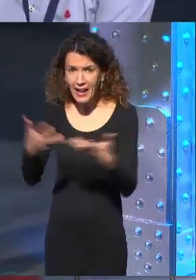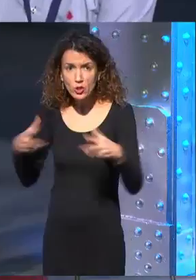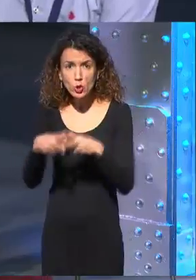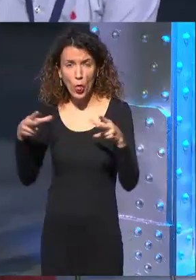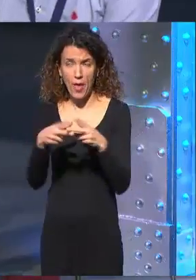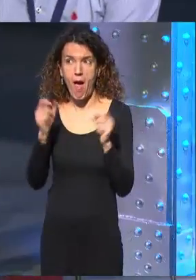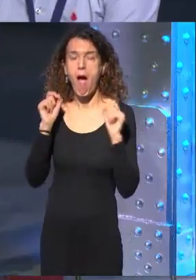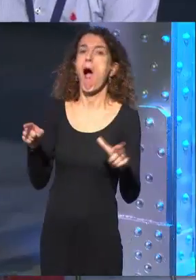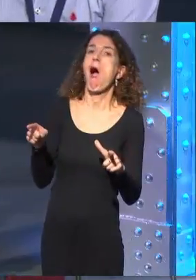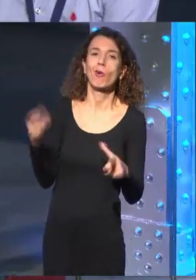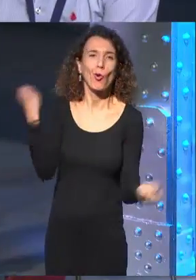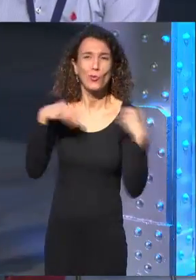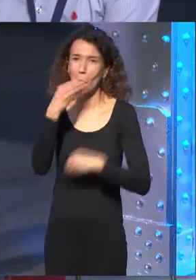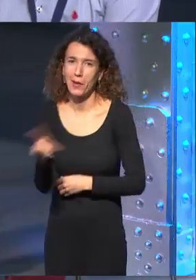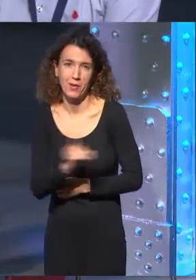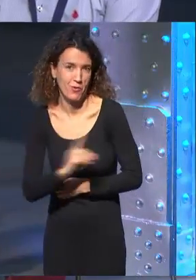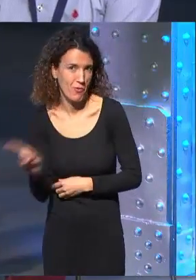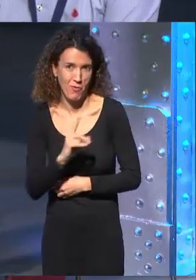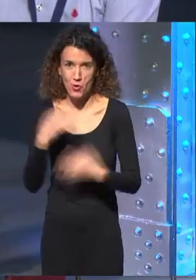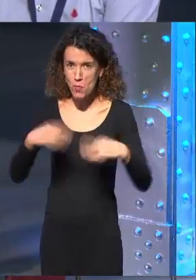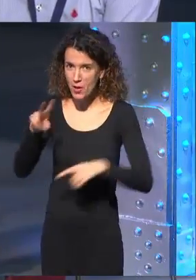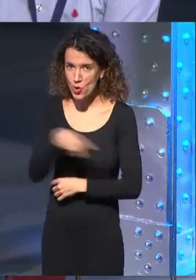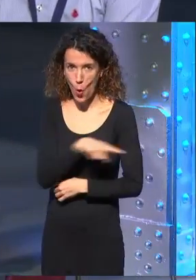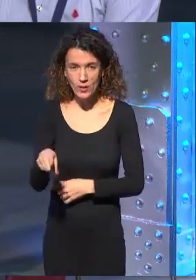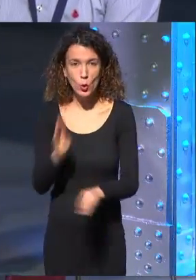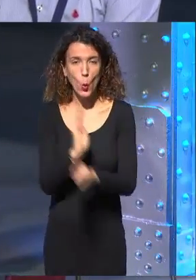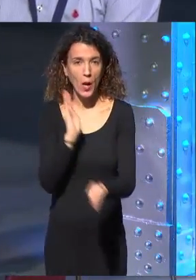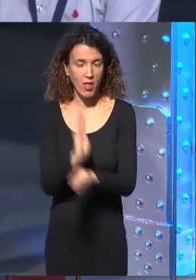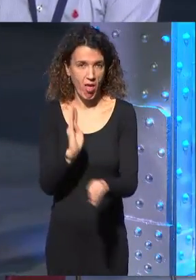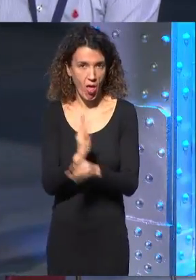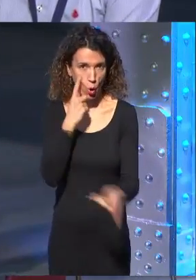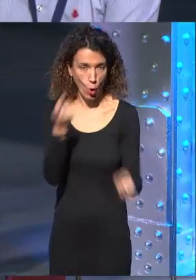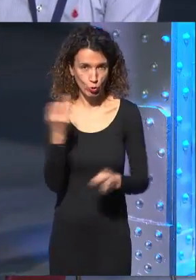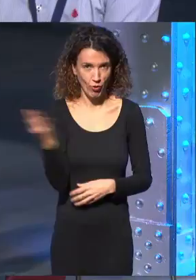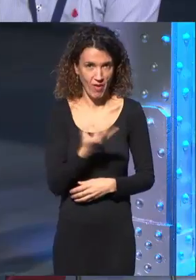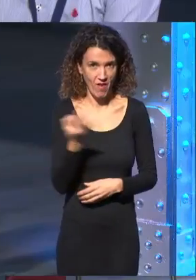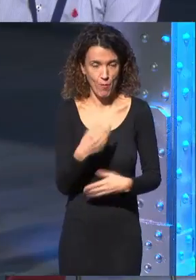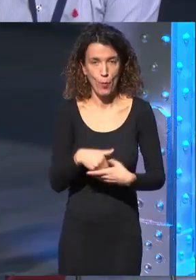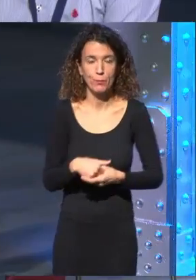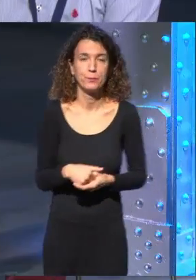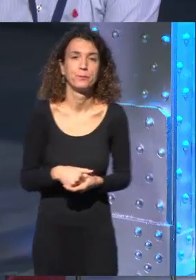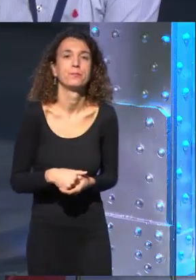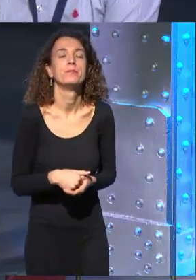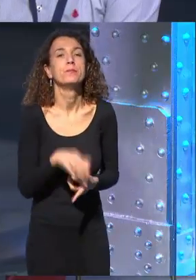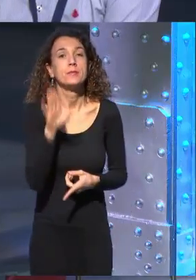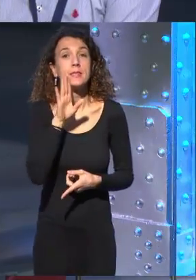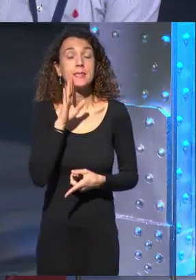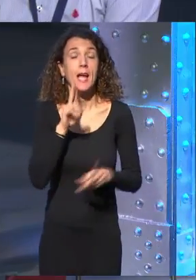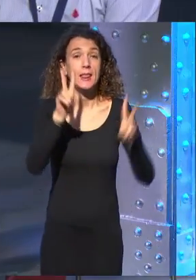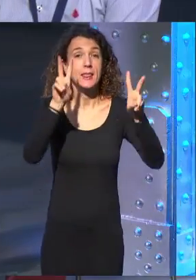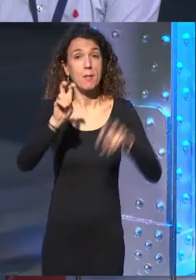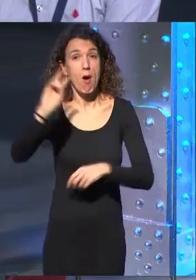examples of things that we must not do. Every day we realize that these behaviors are not normal and we should be